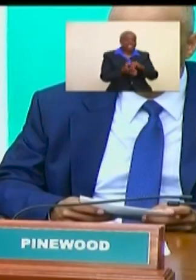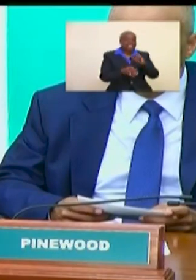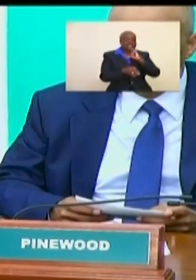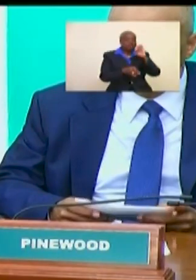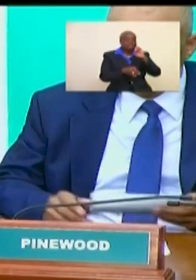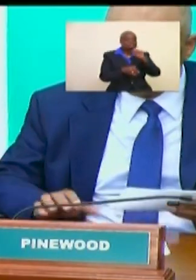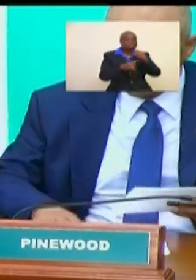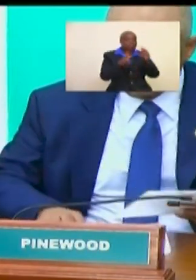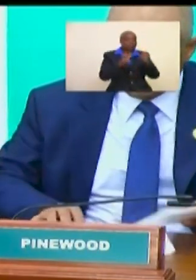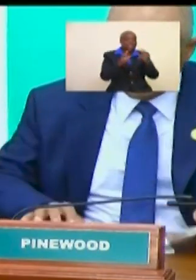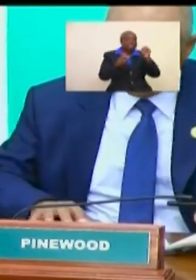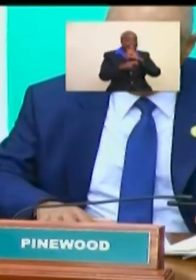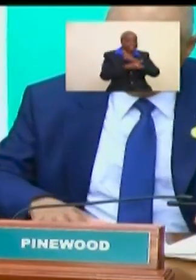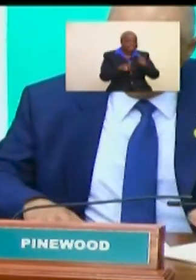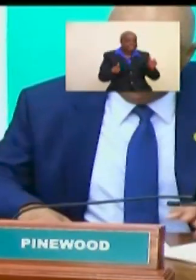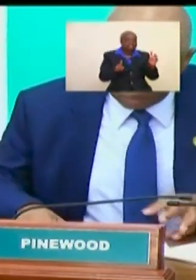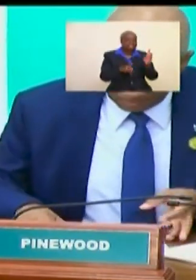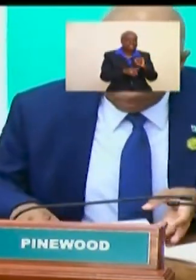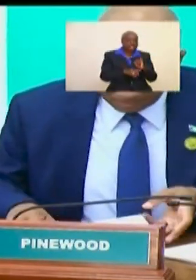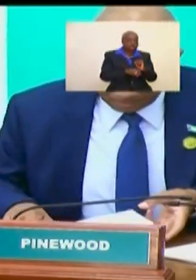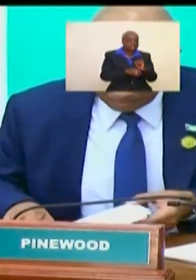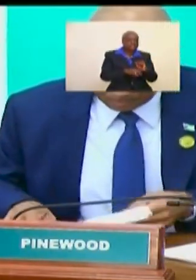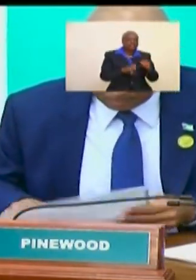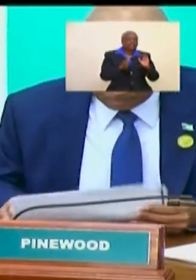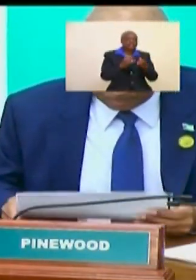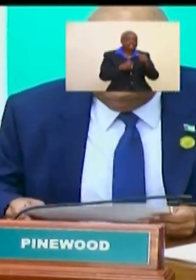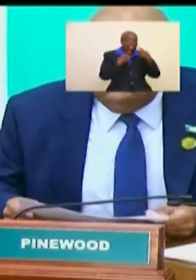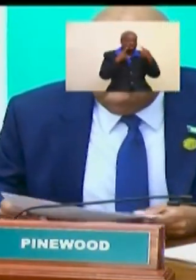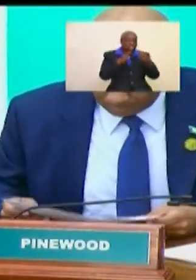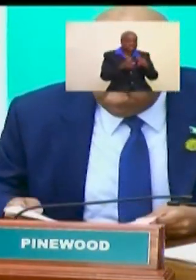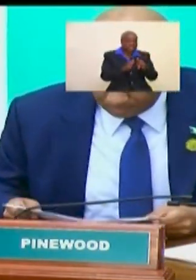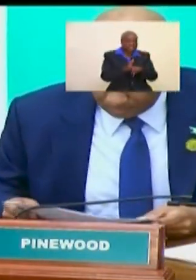disingenuous by suggesting that there was not